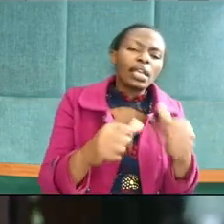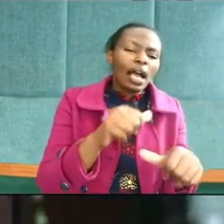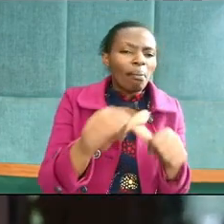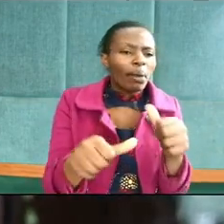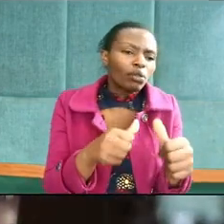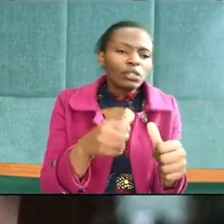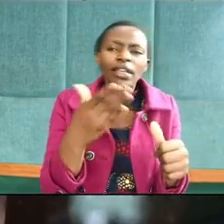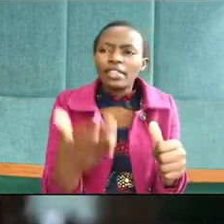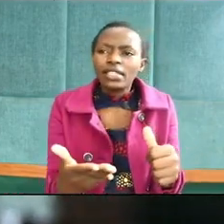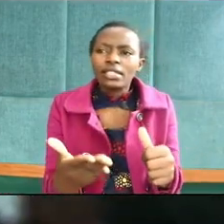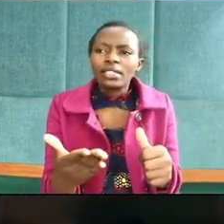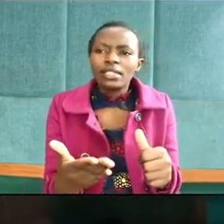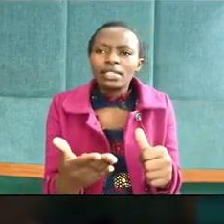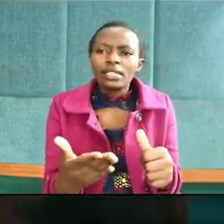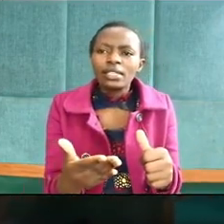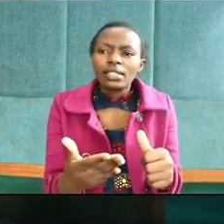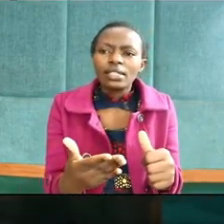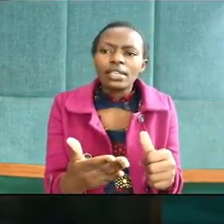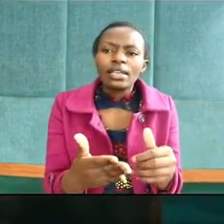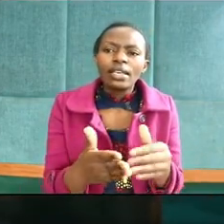infidelity.